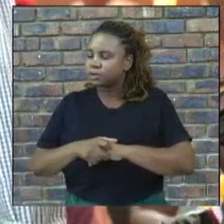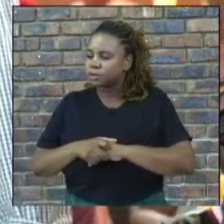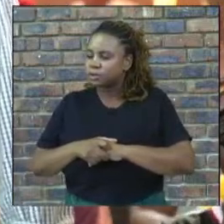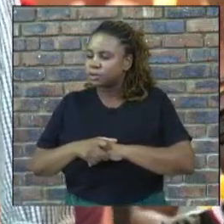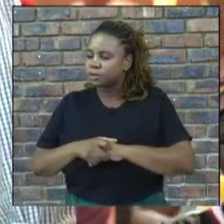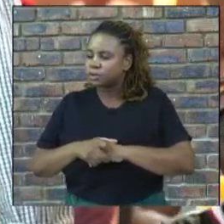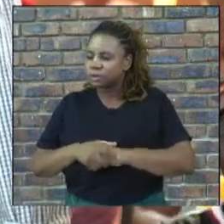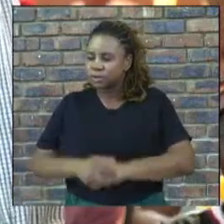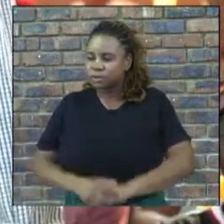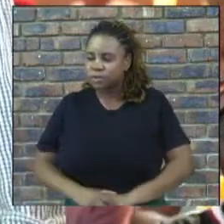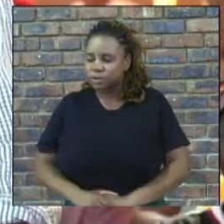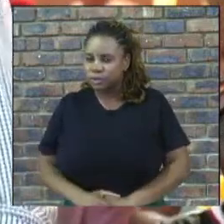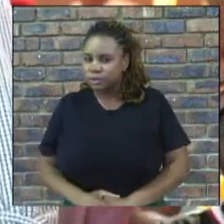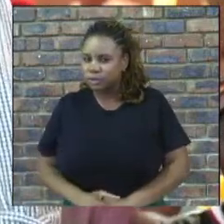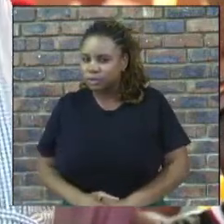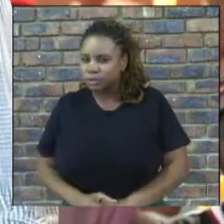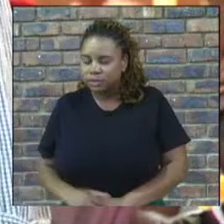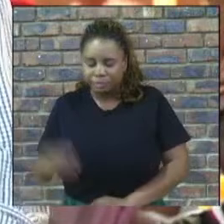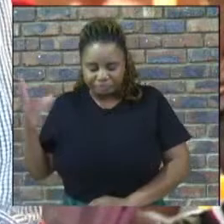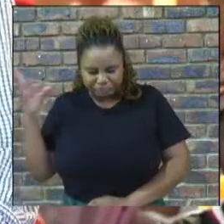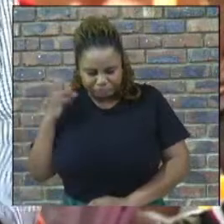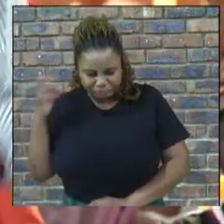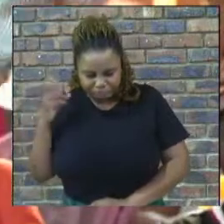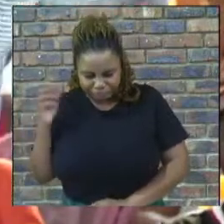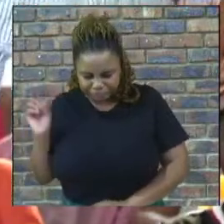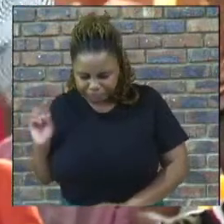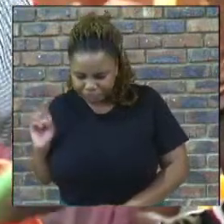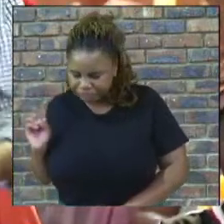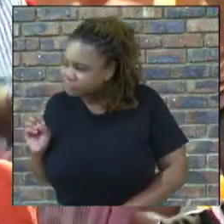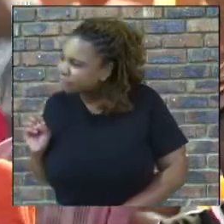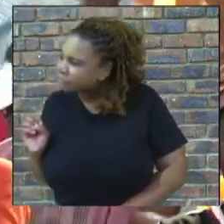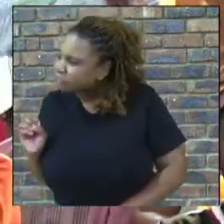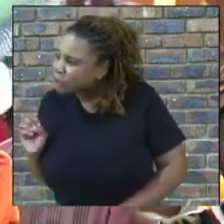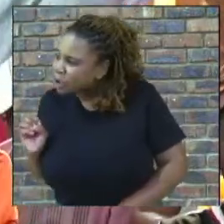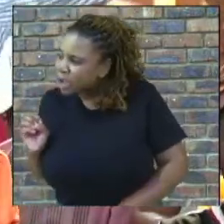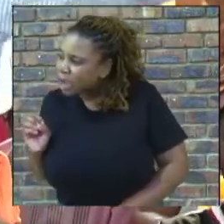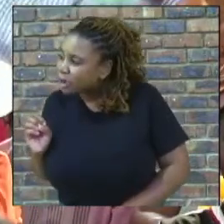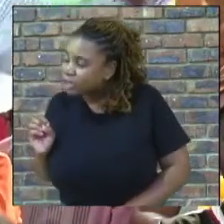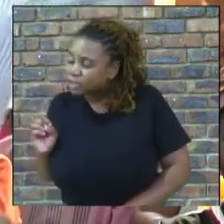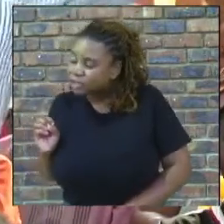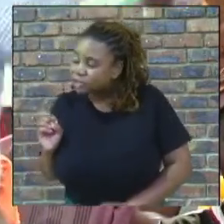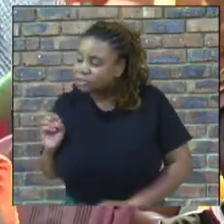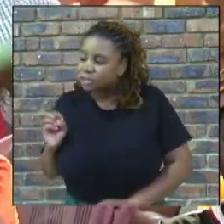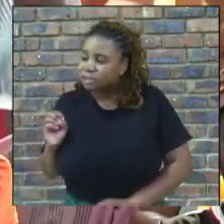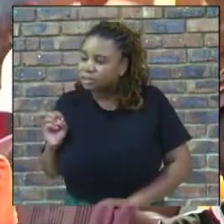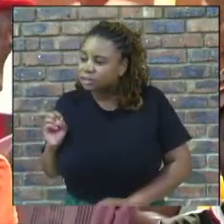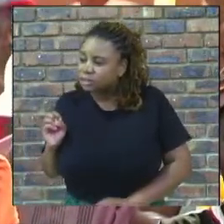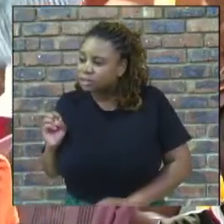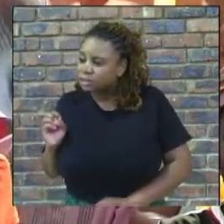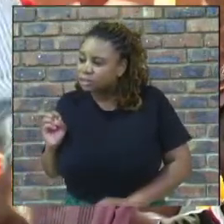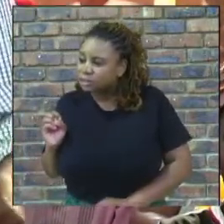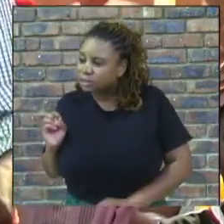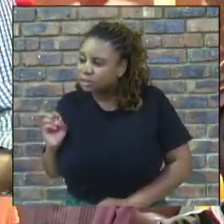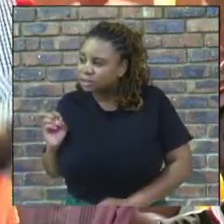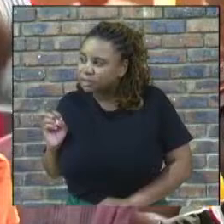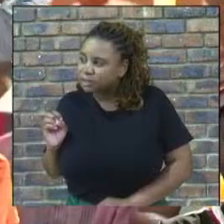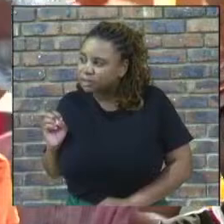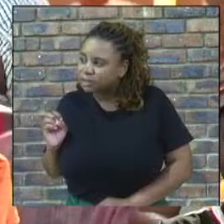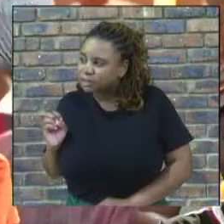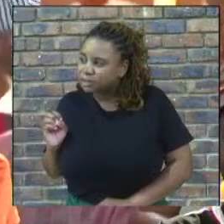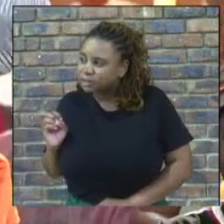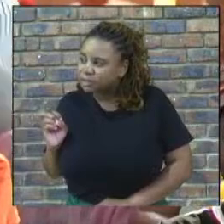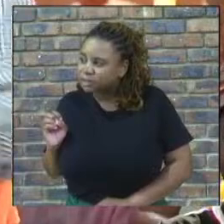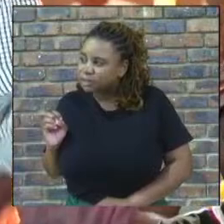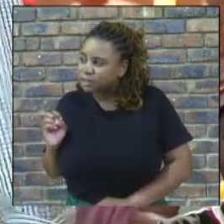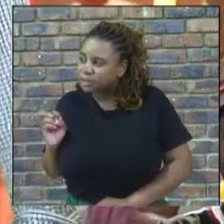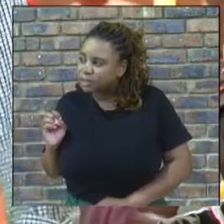open fire. Ma open fire re makala hore go high mus ho na le maso everything ya bereka. Why is a bereki ge rena